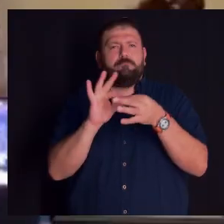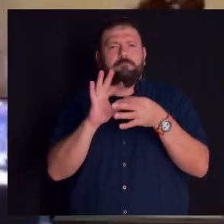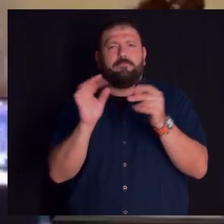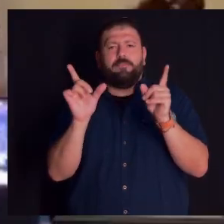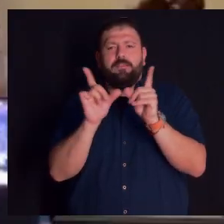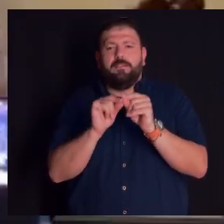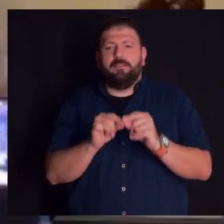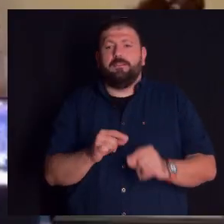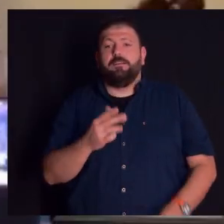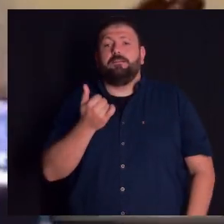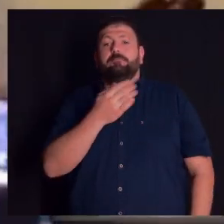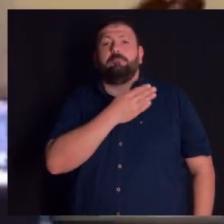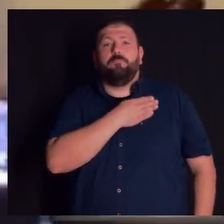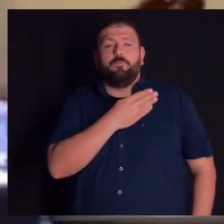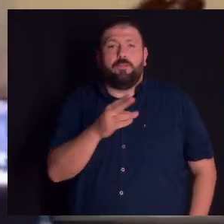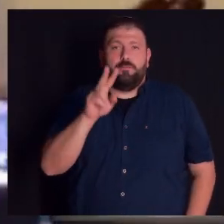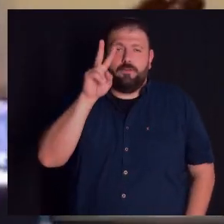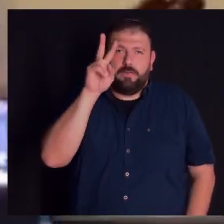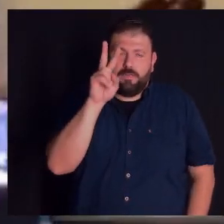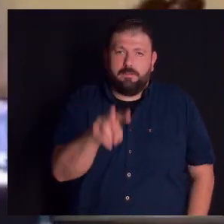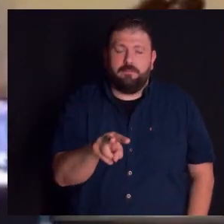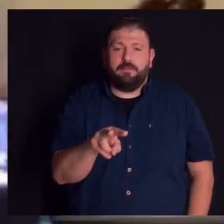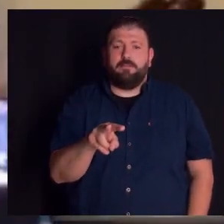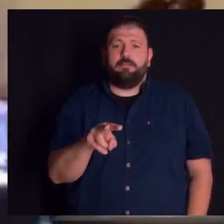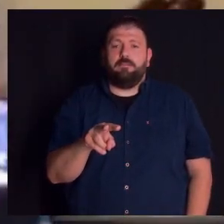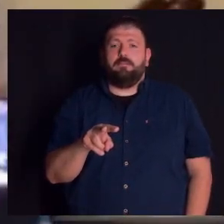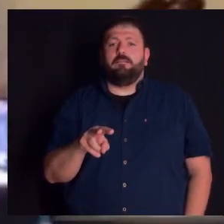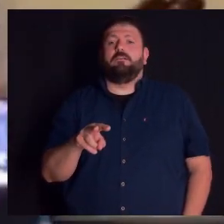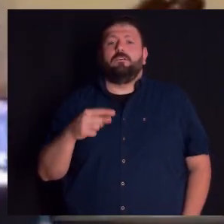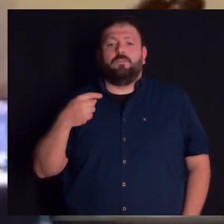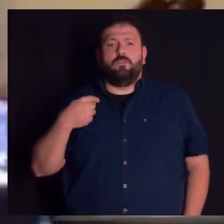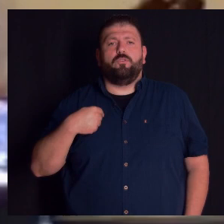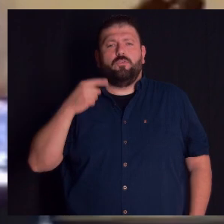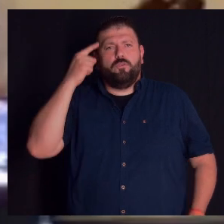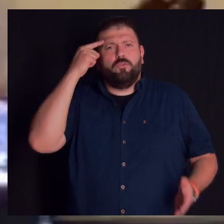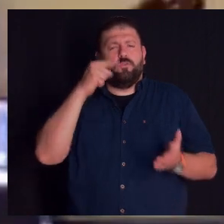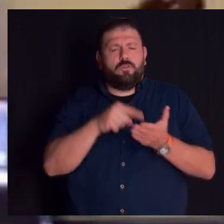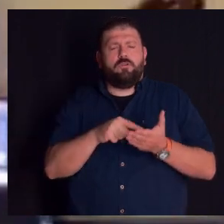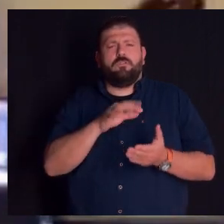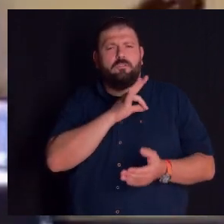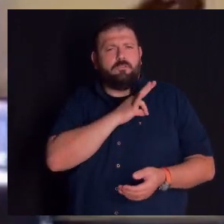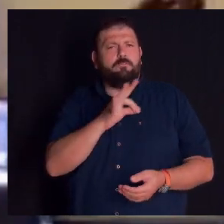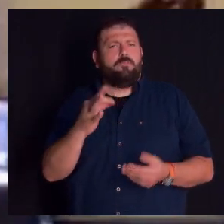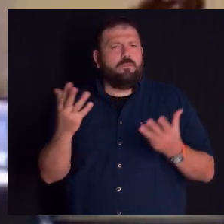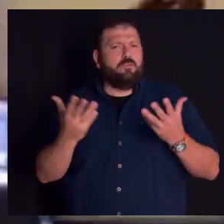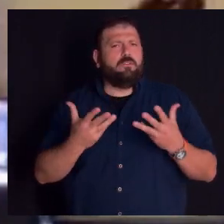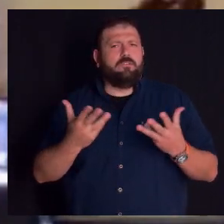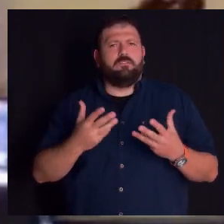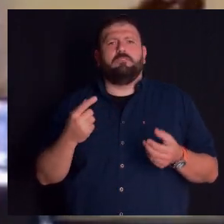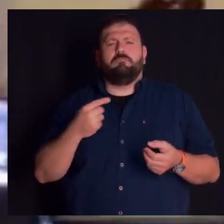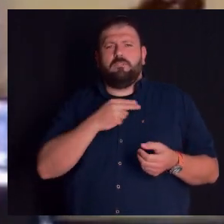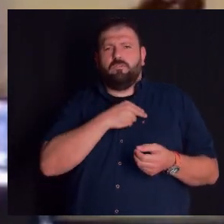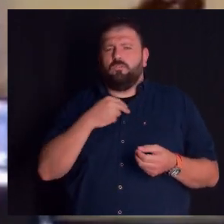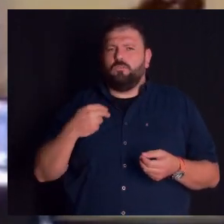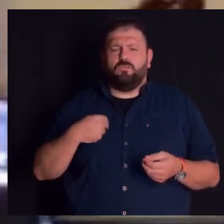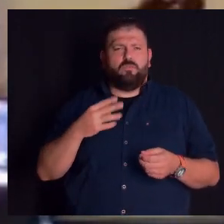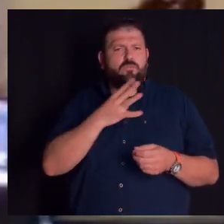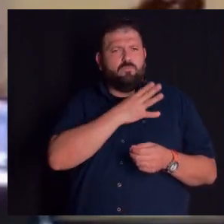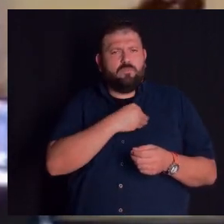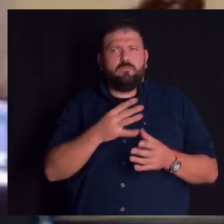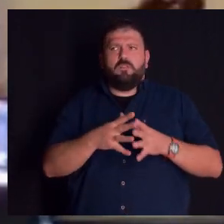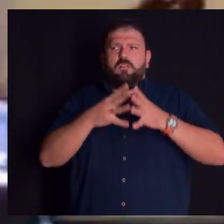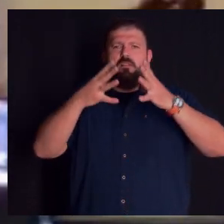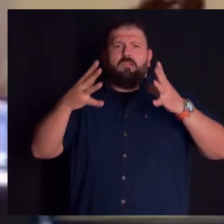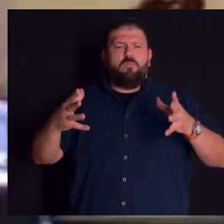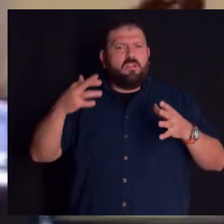briefly? Bueno, la verdad es Well, de the que, truth is that bueno, yo creo que todo es I posible, think porque de verdad everything somos is hijos de un possible. gran rey, tenemos la We